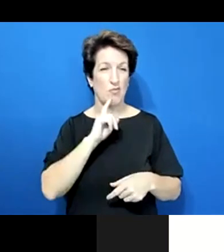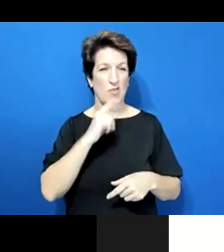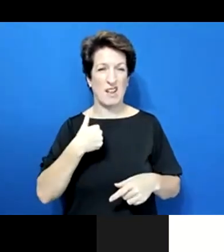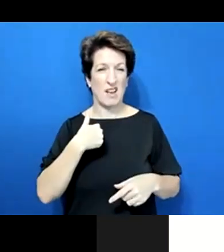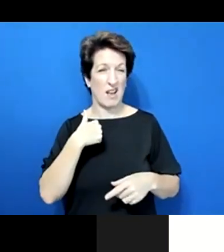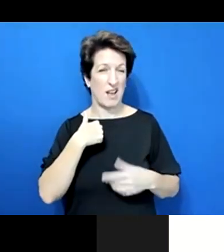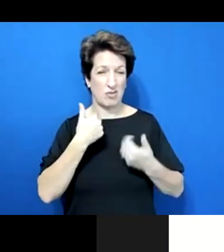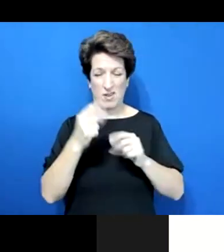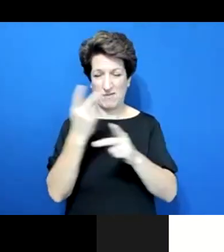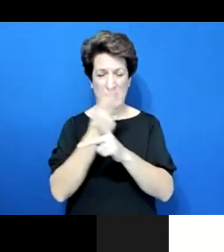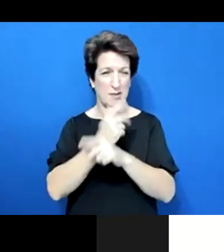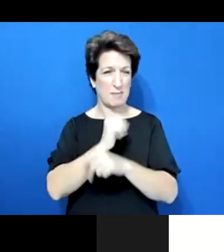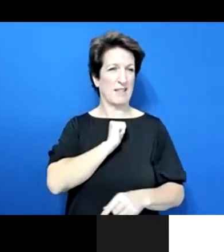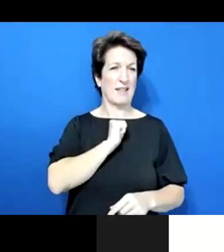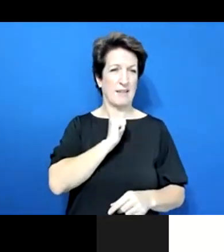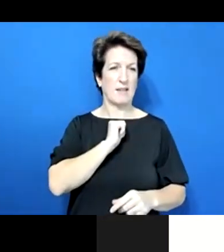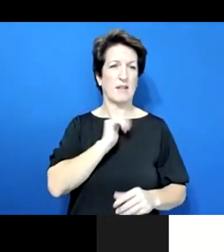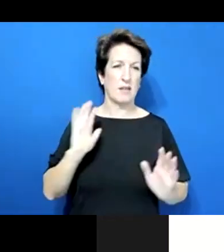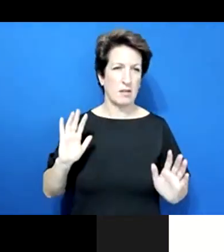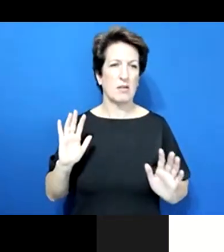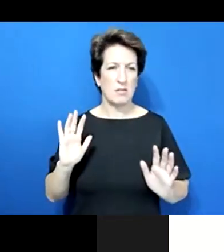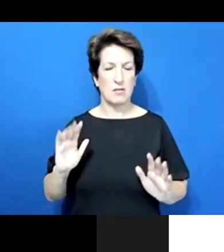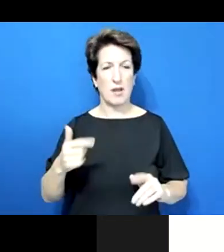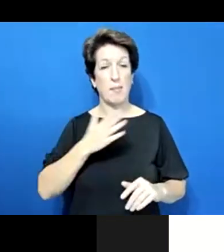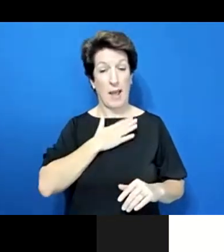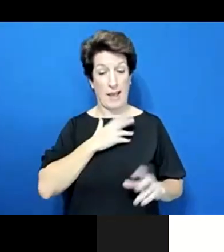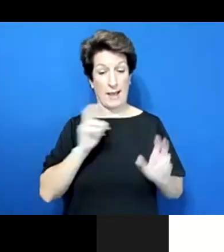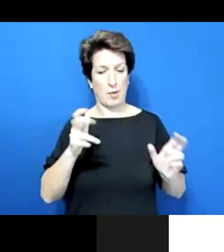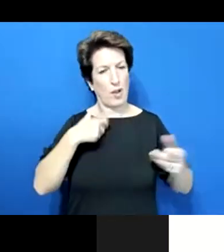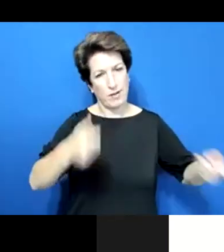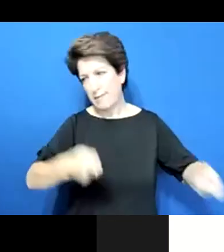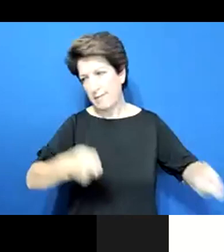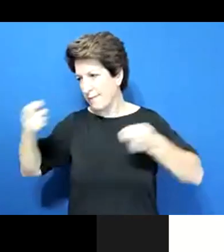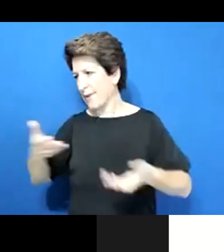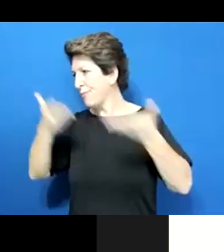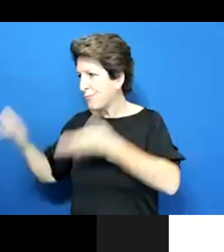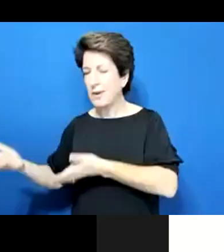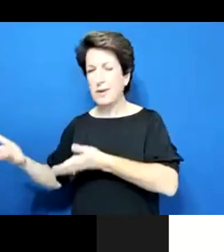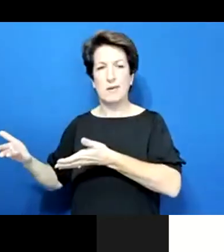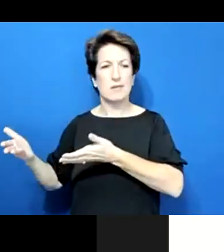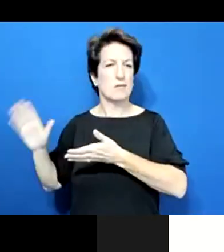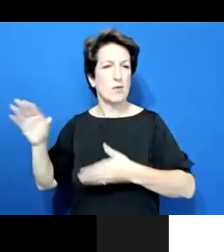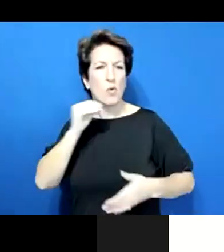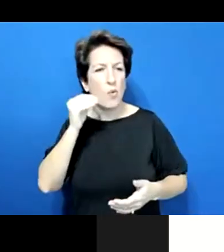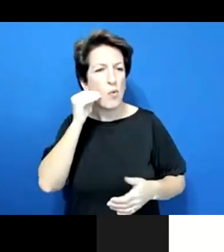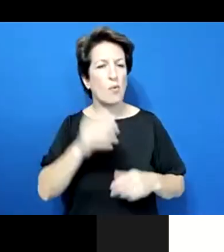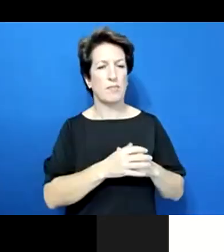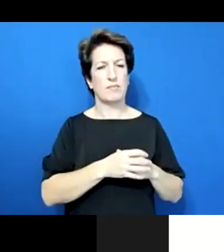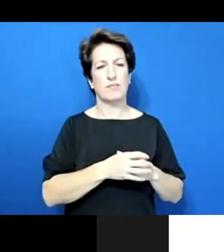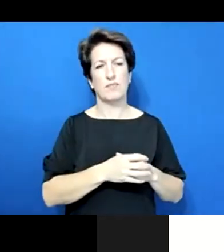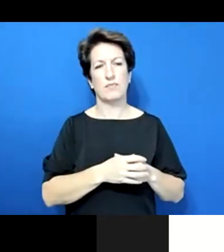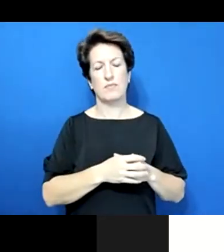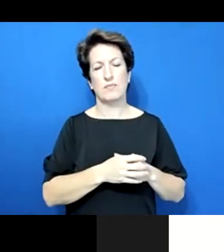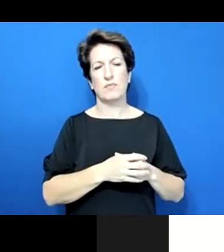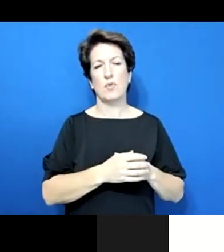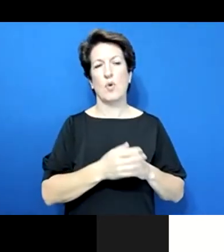I've been bringing my computer to them, and I've been taking them to when they did